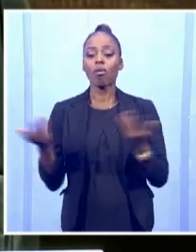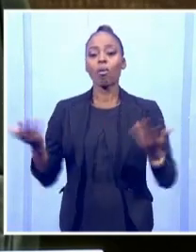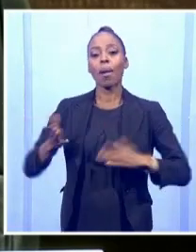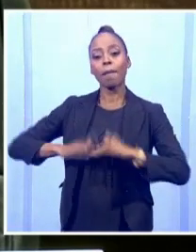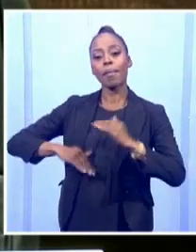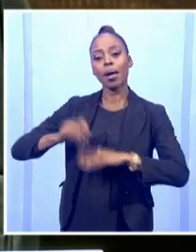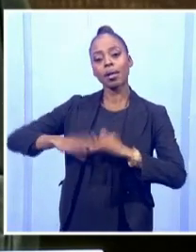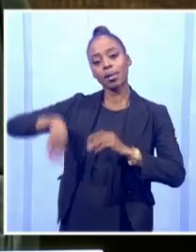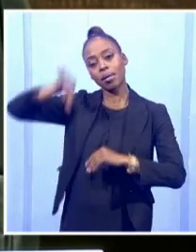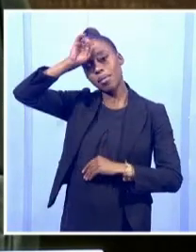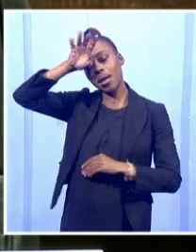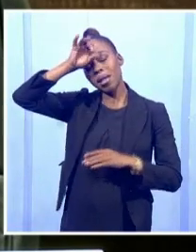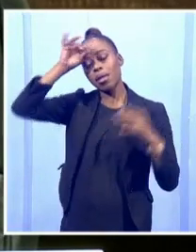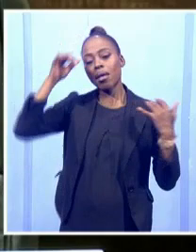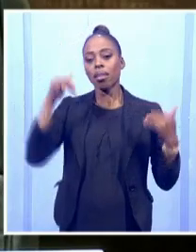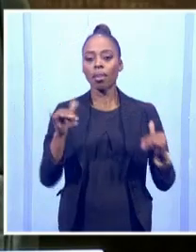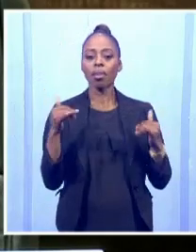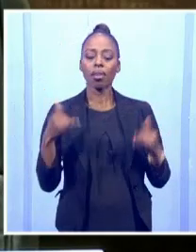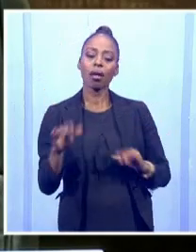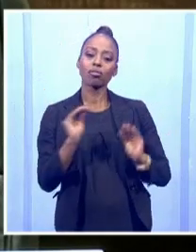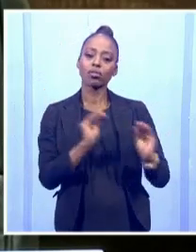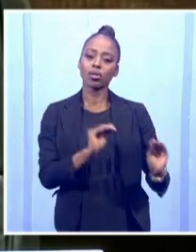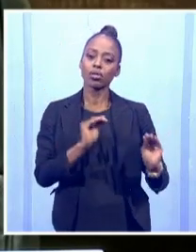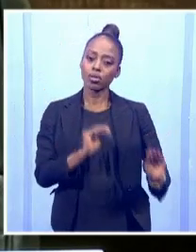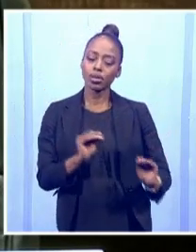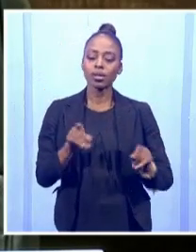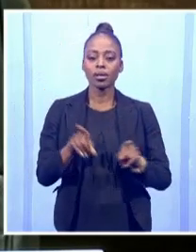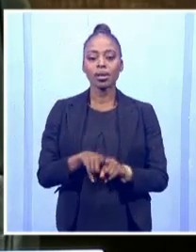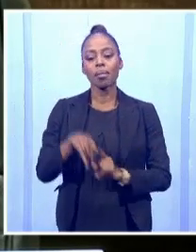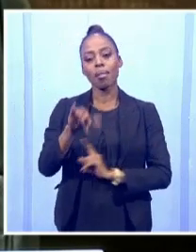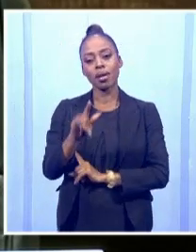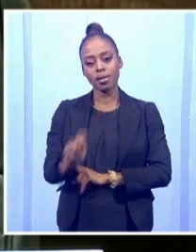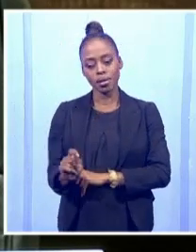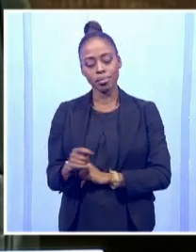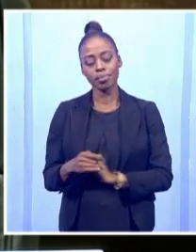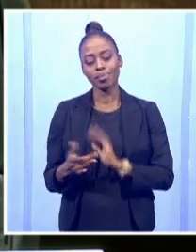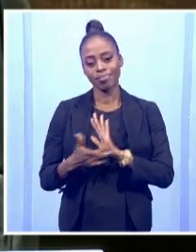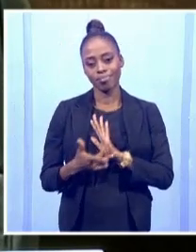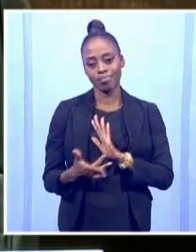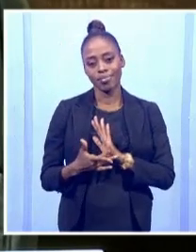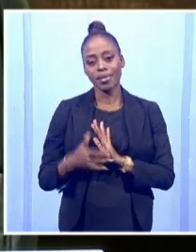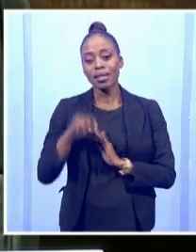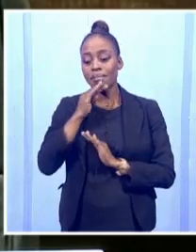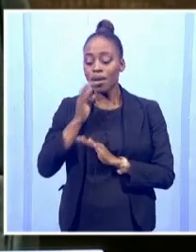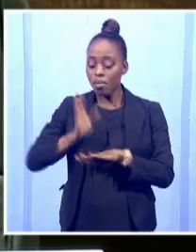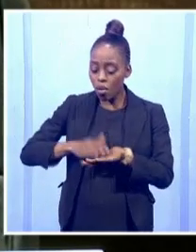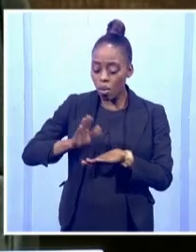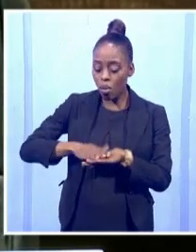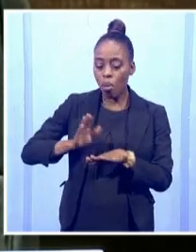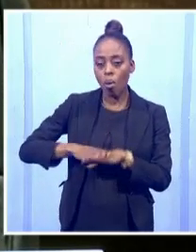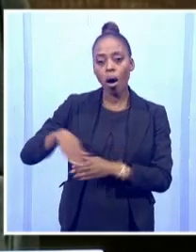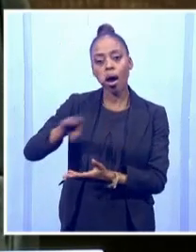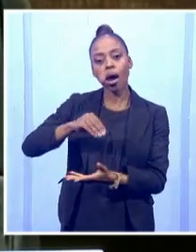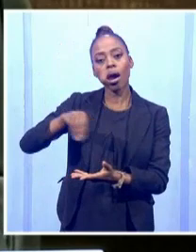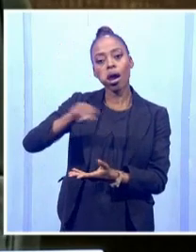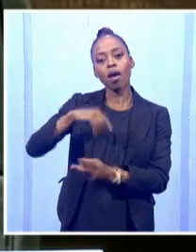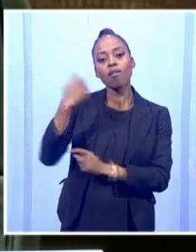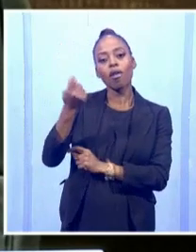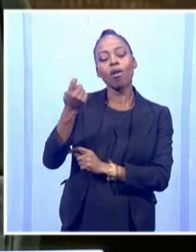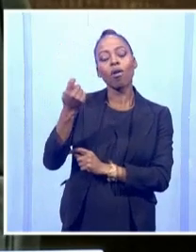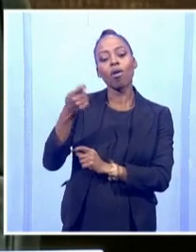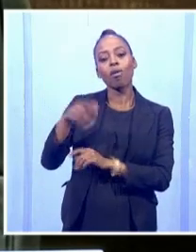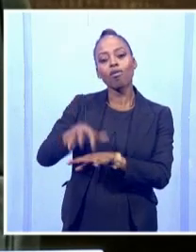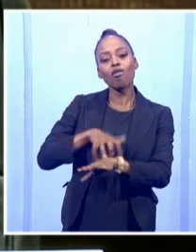mining, entertainment, education, and IT. We can buy more fertilizer products, as well as